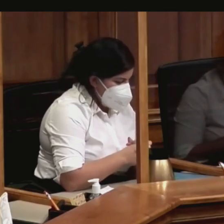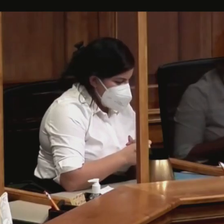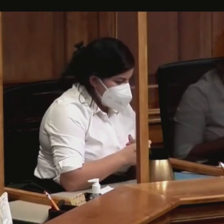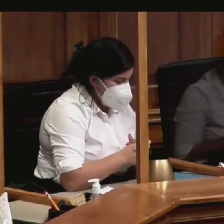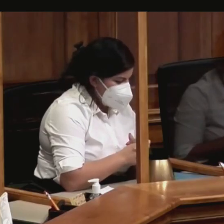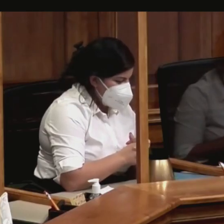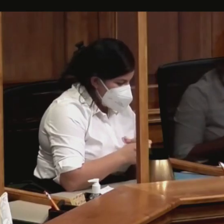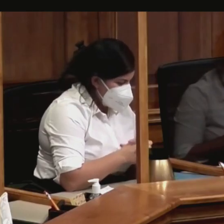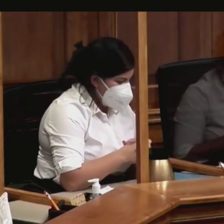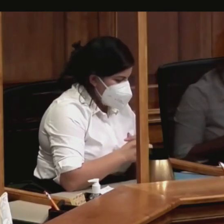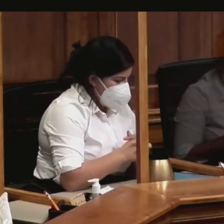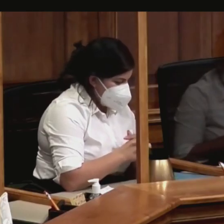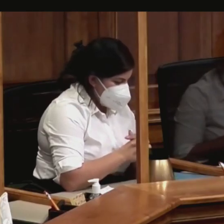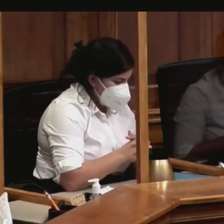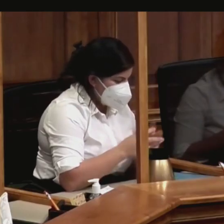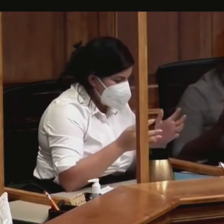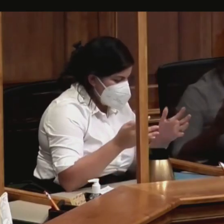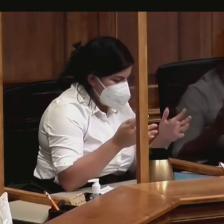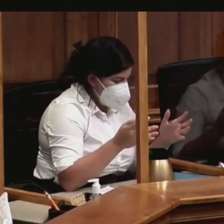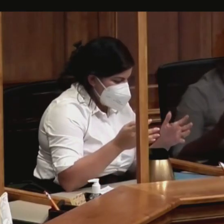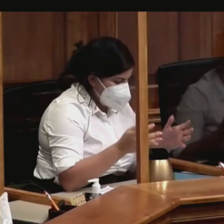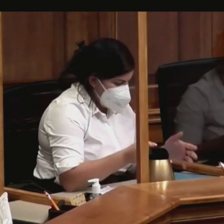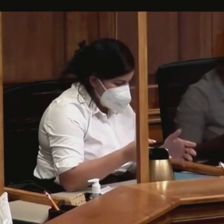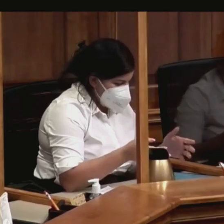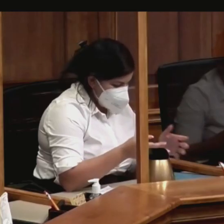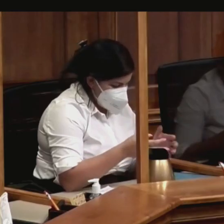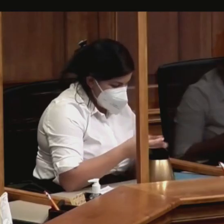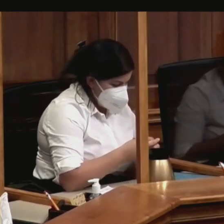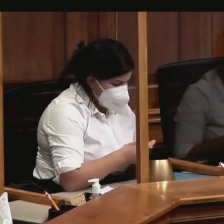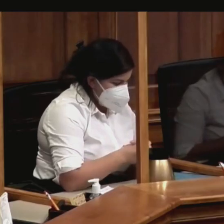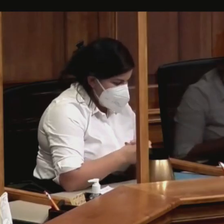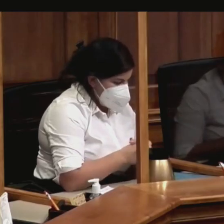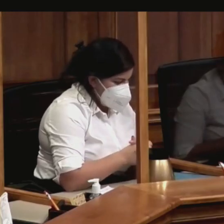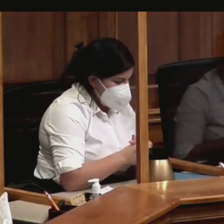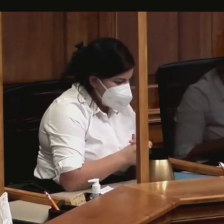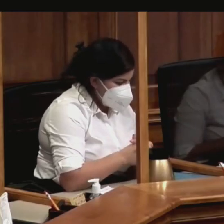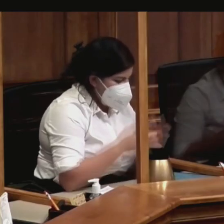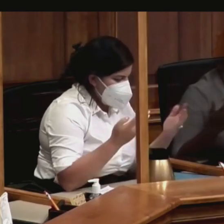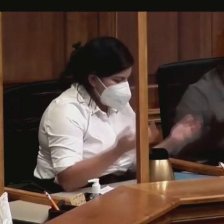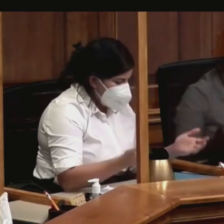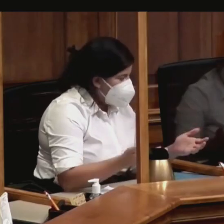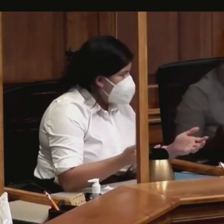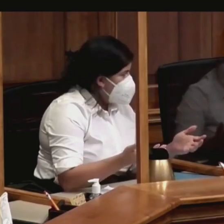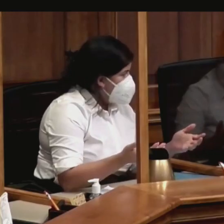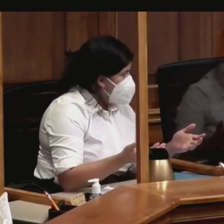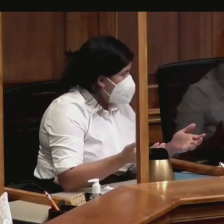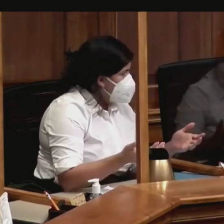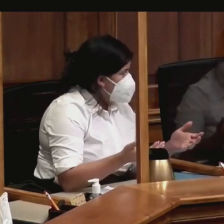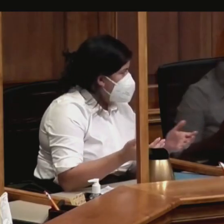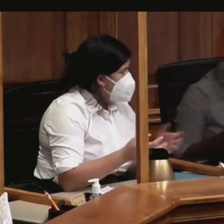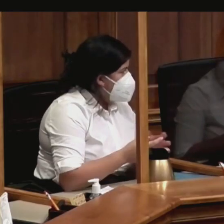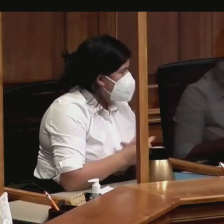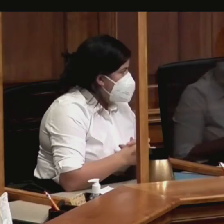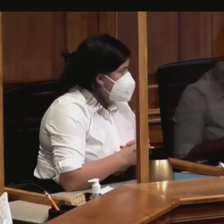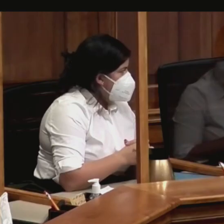with faculty or adjuncts or teaching assistants. But I did say that I would at least bring it up and comment to see if we